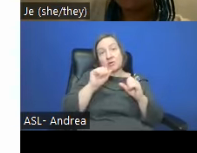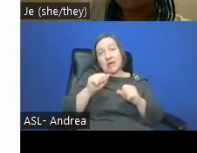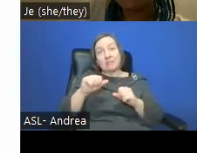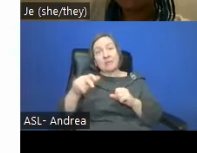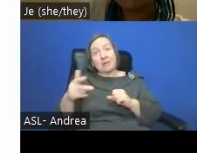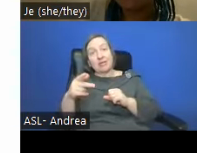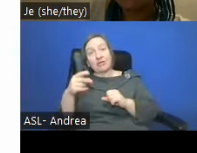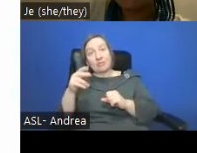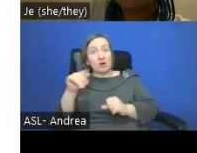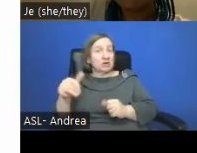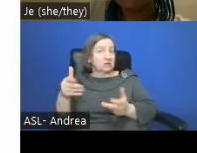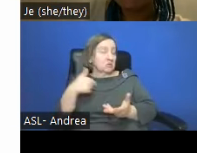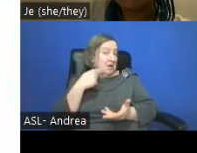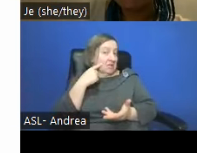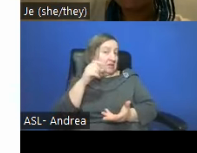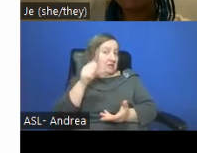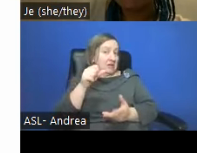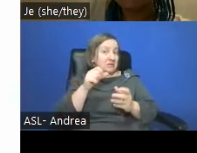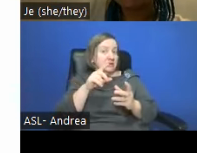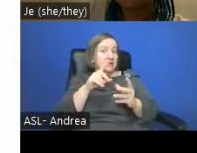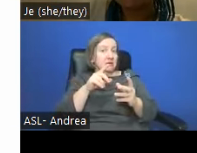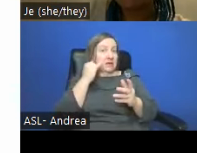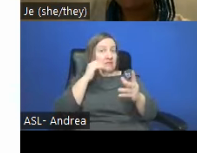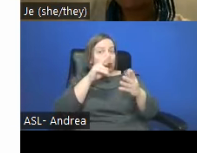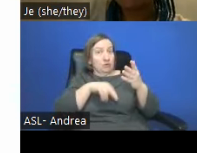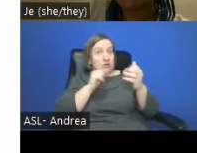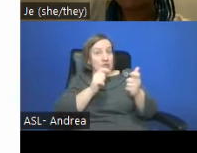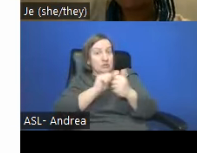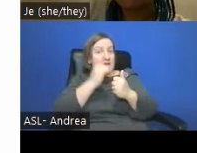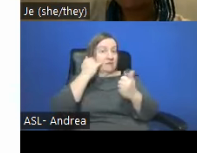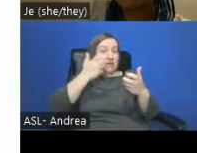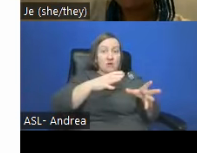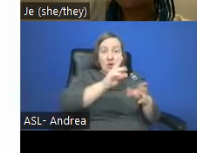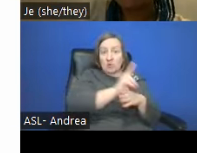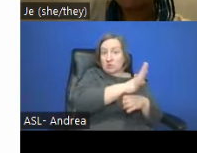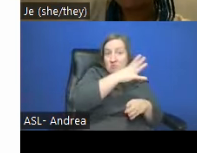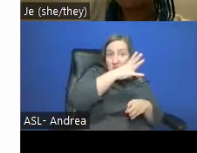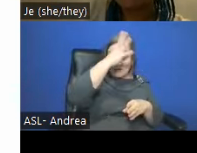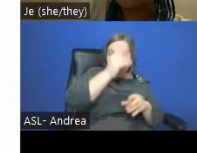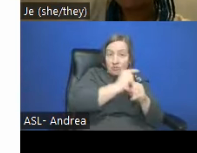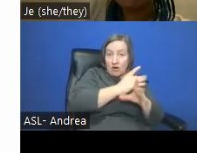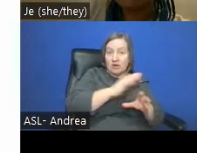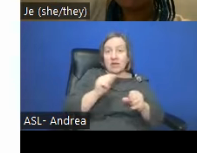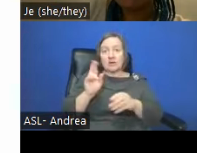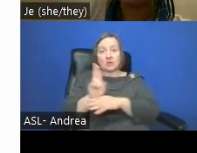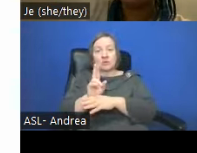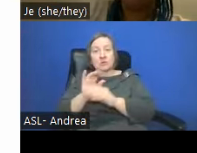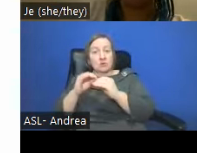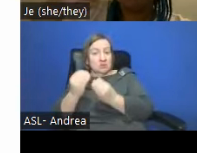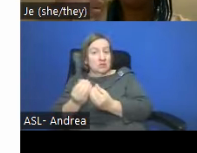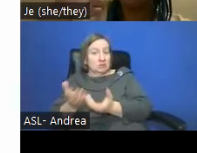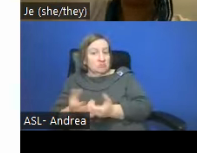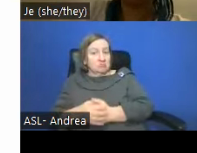third parties. So yeah, I think taken together, if they don't want to use their parent or guardian to file, they can go through an organization.